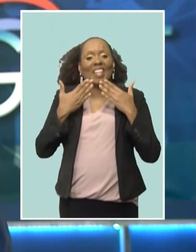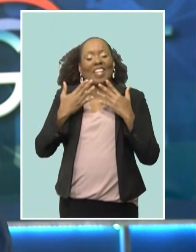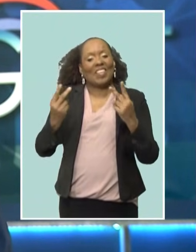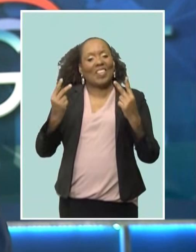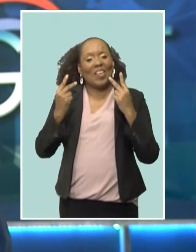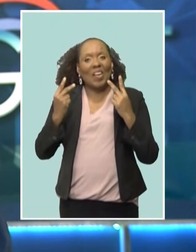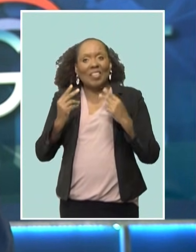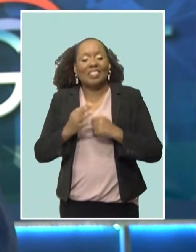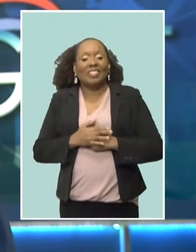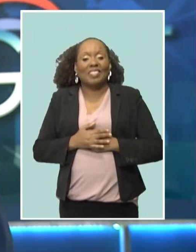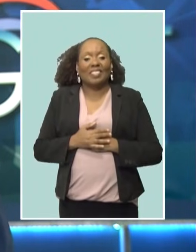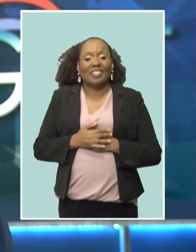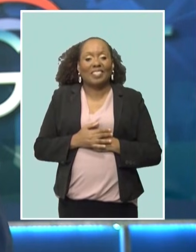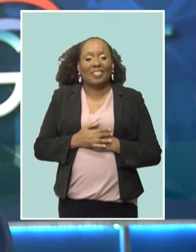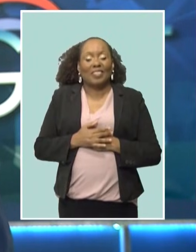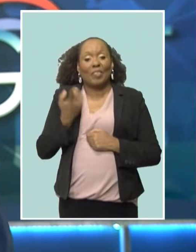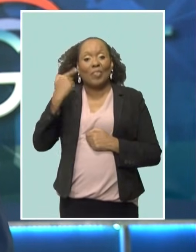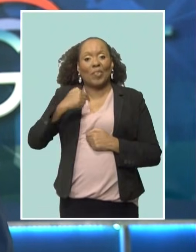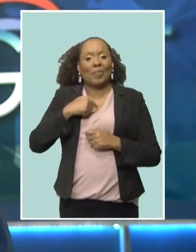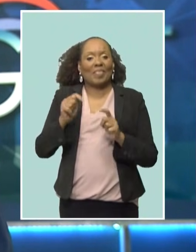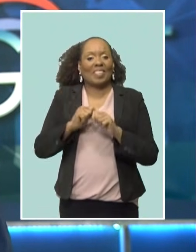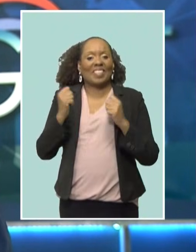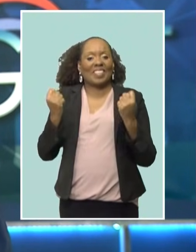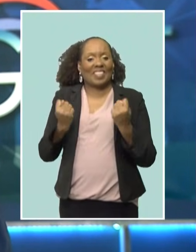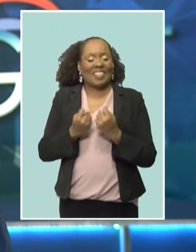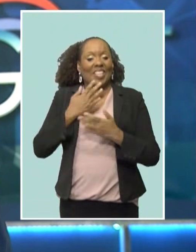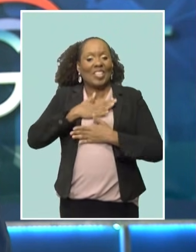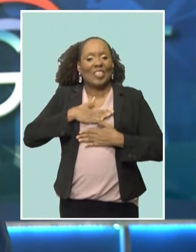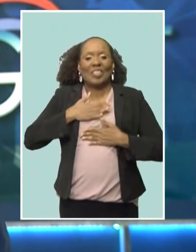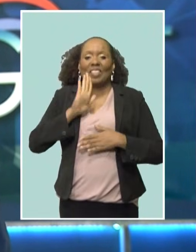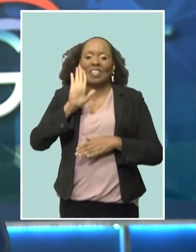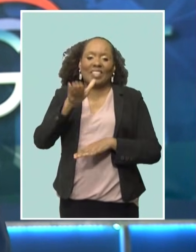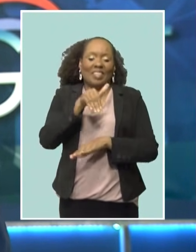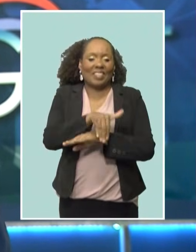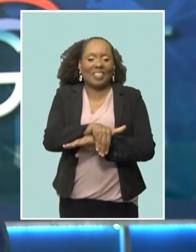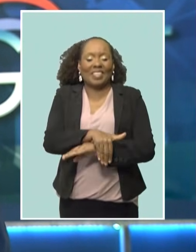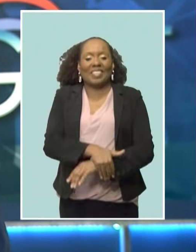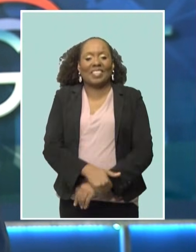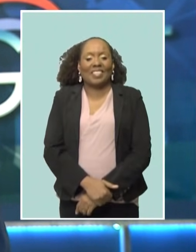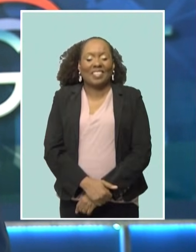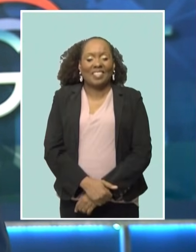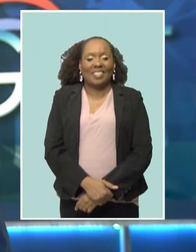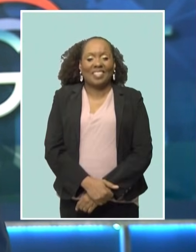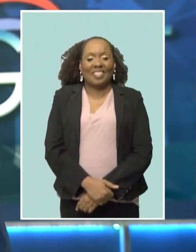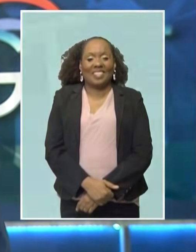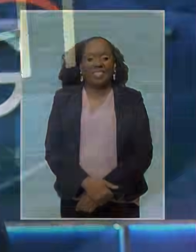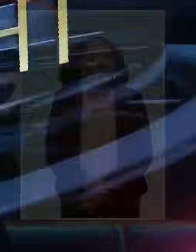spending your time with us. On behalf of the entire team, do enjoy the rest of your evening.